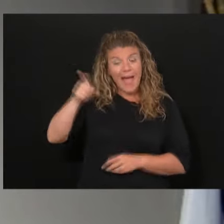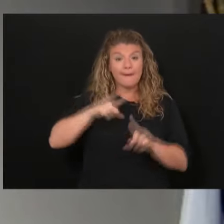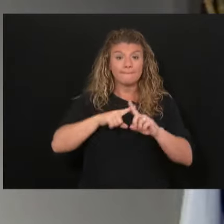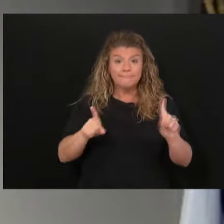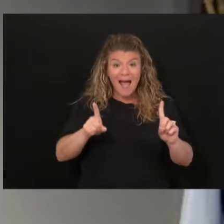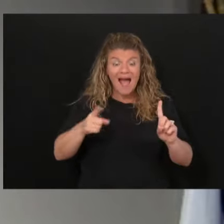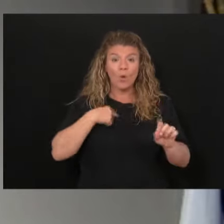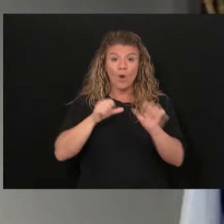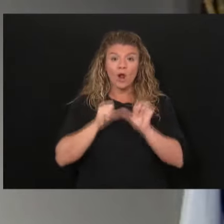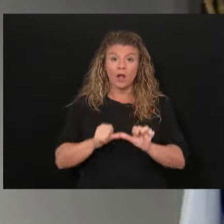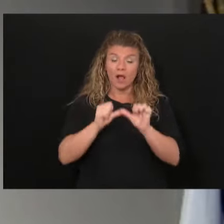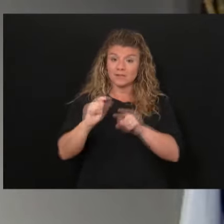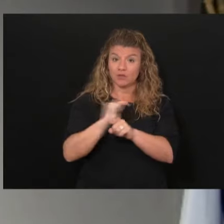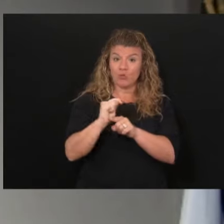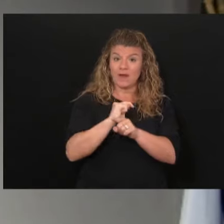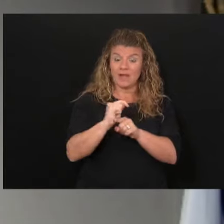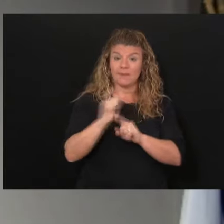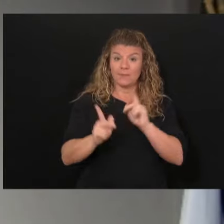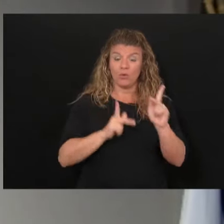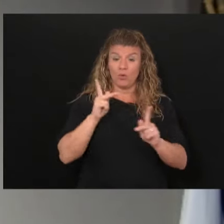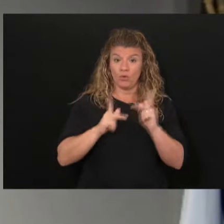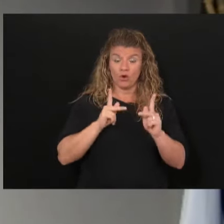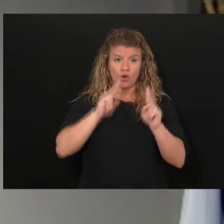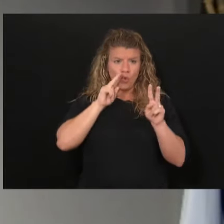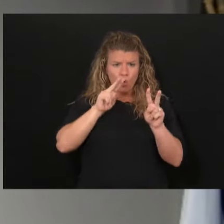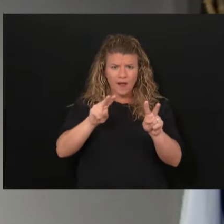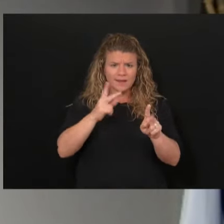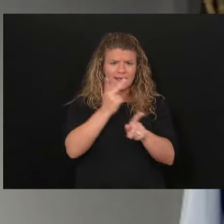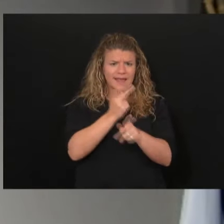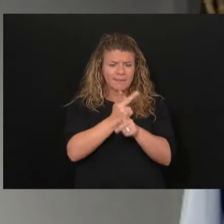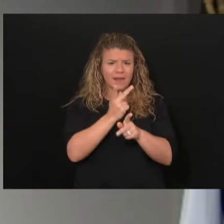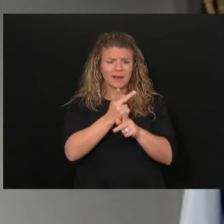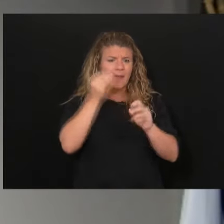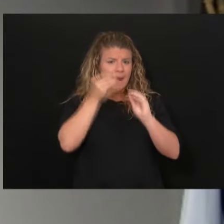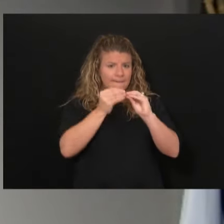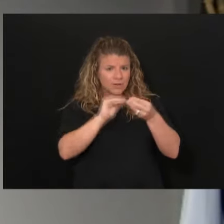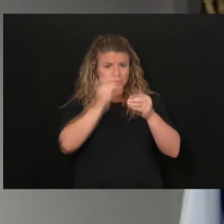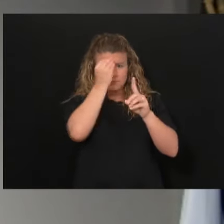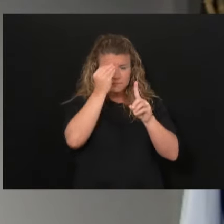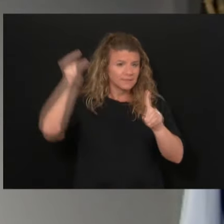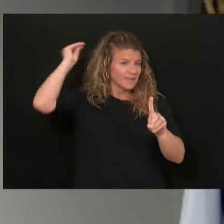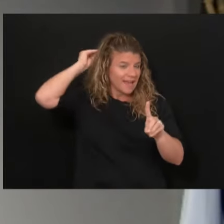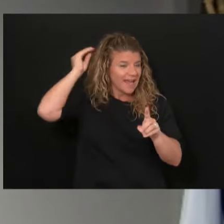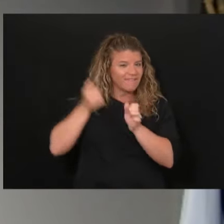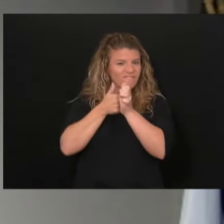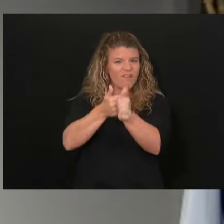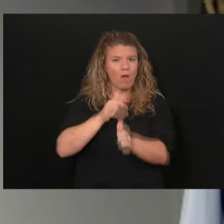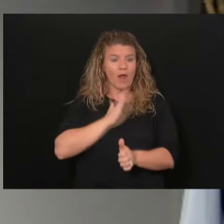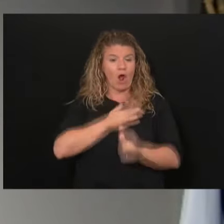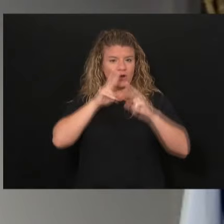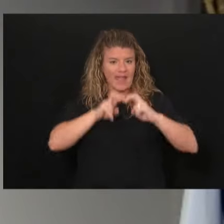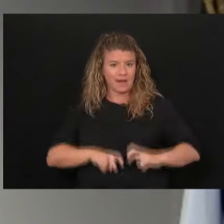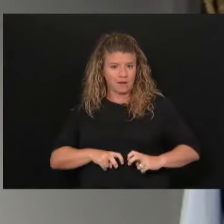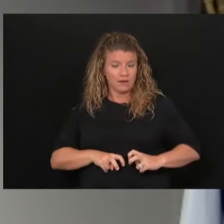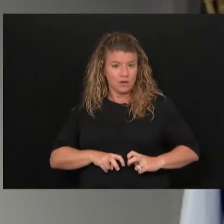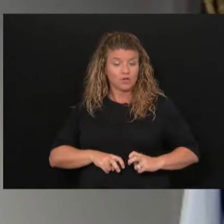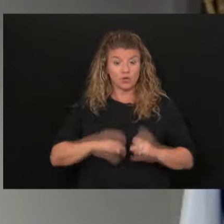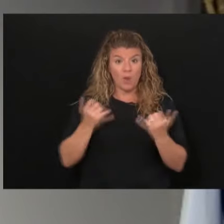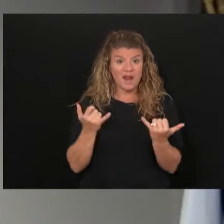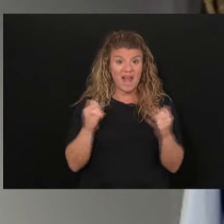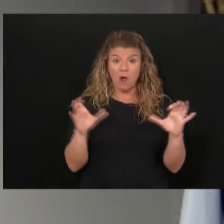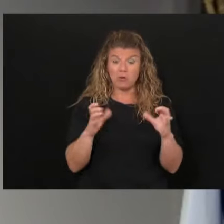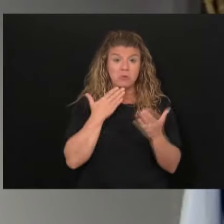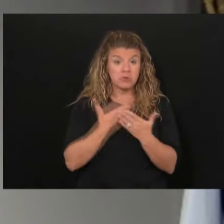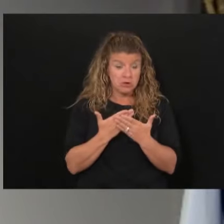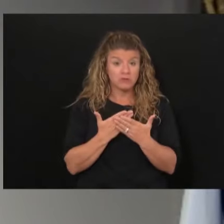training people and looking at our numbers and following the data. So we're in pretty good shape right